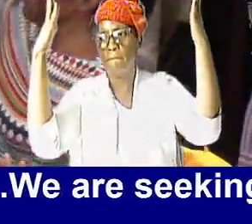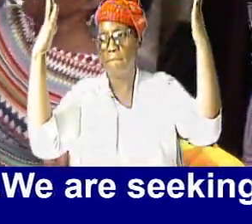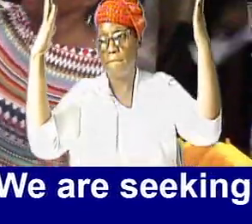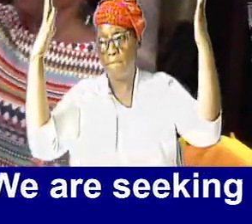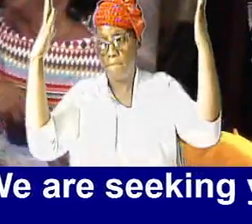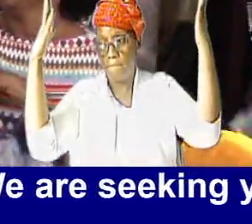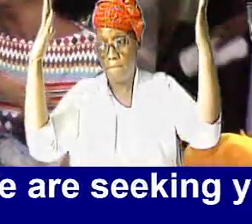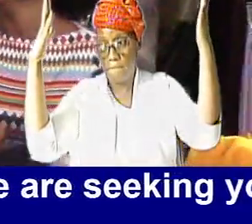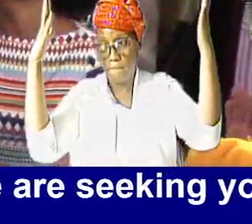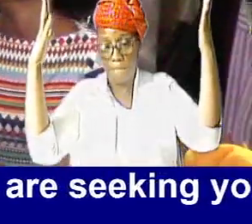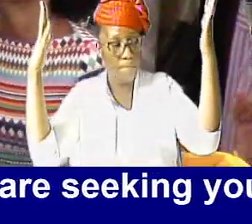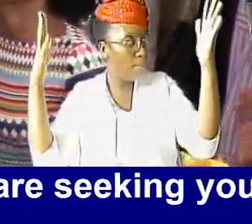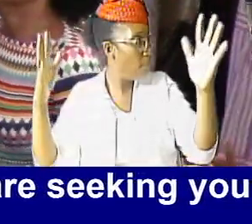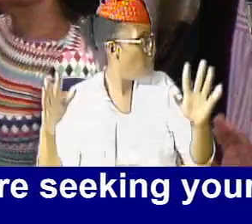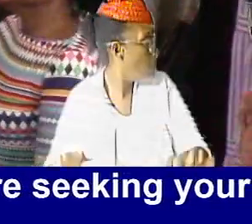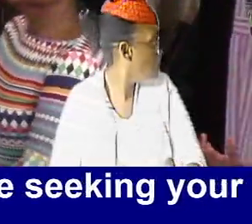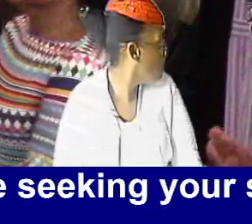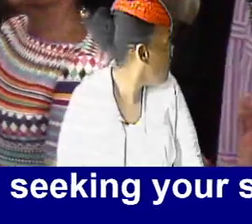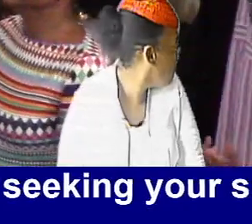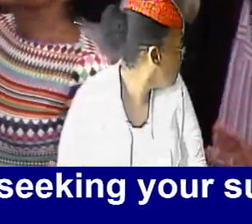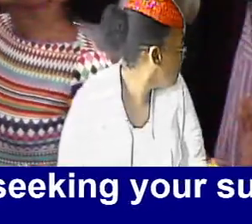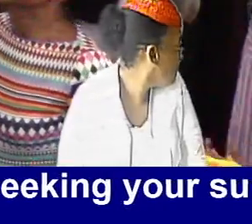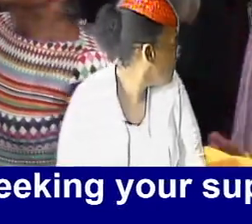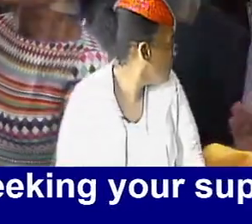know. Praise God.